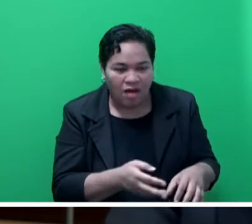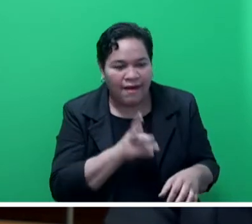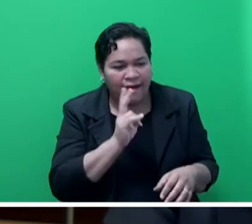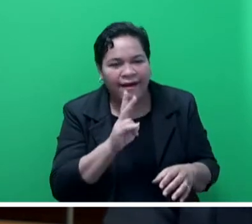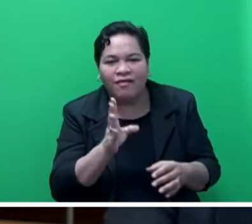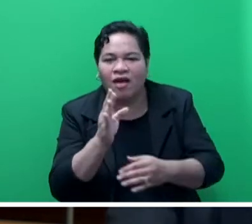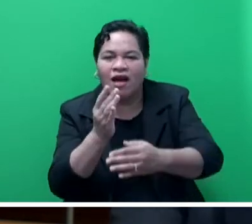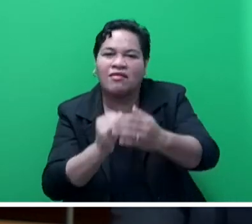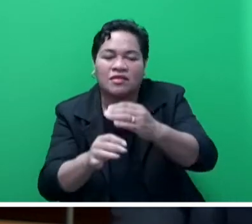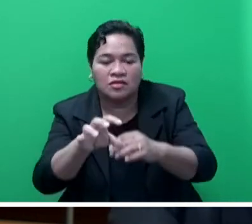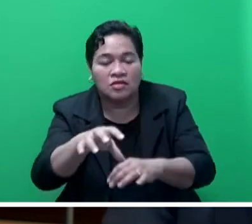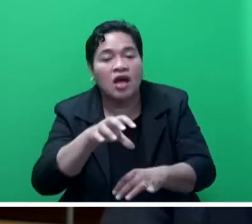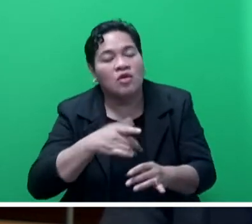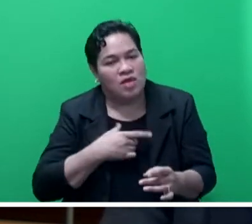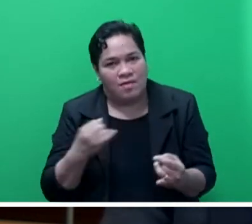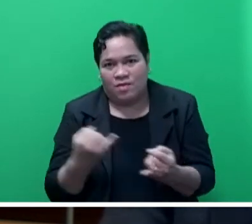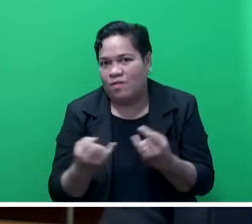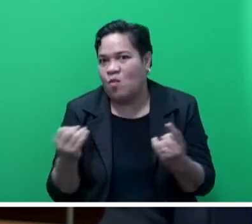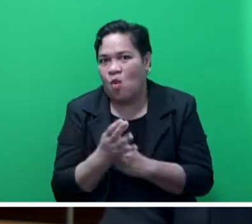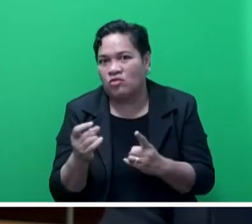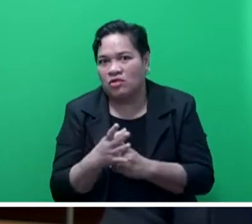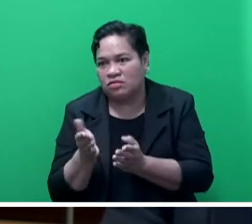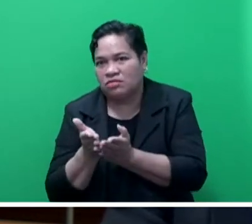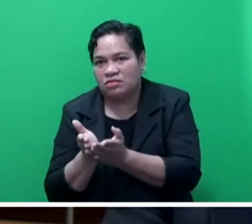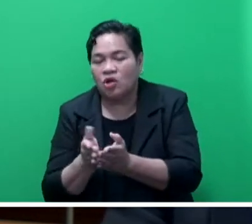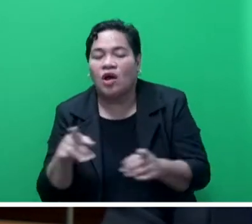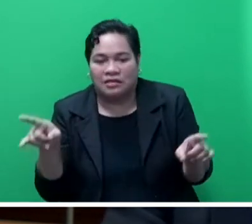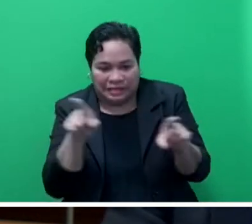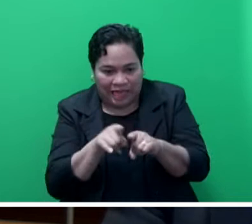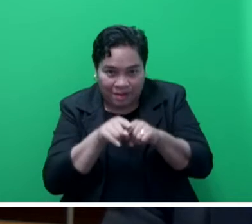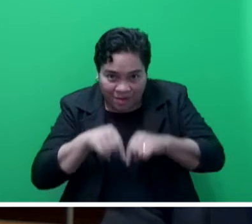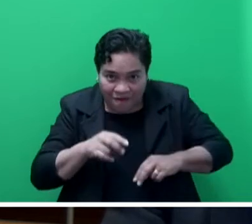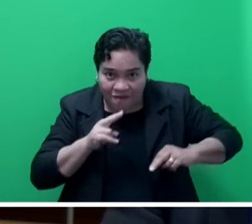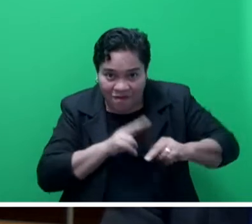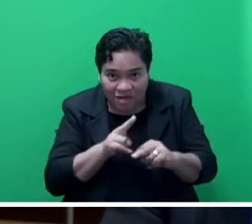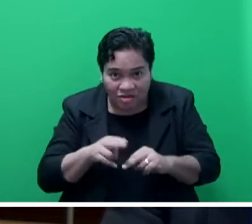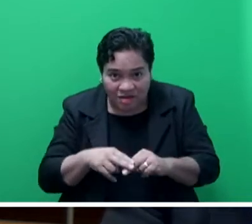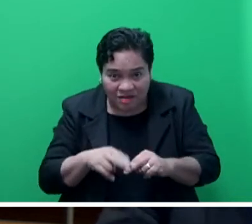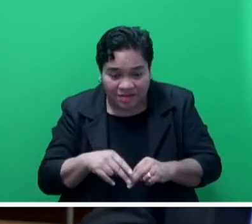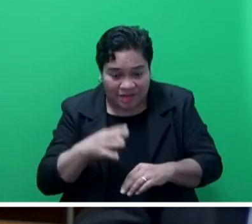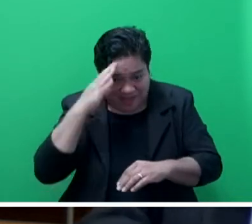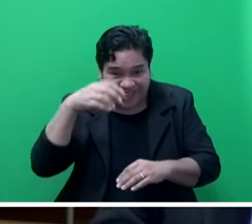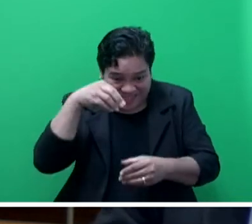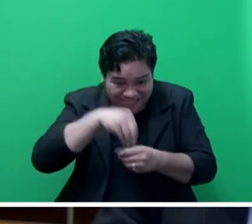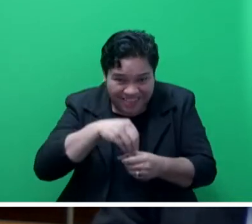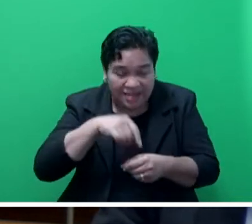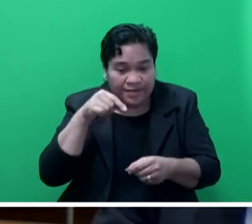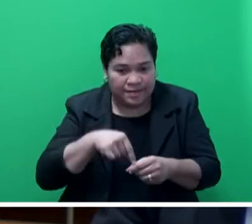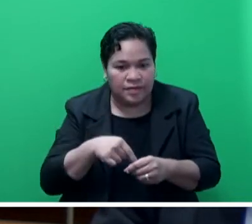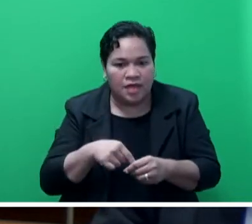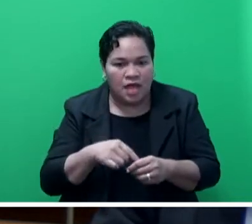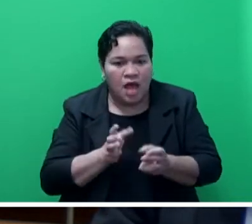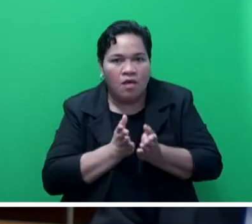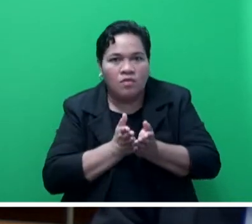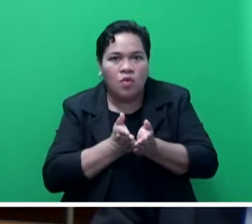Honourable Speaker, sir, we rely on inter-island shipping as our main means of transport, to connecting our